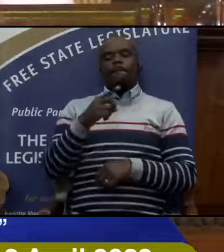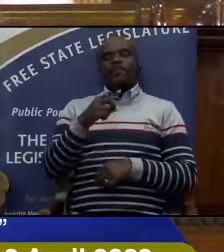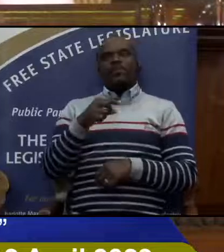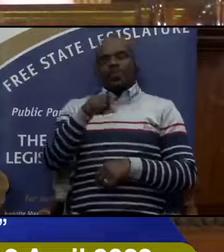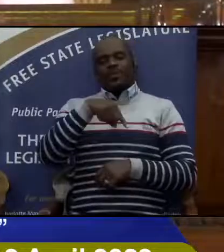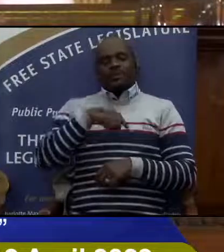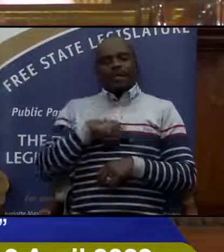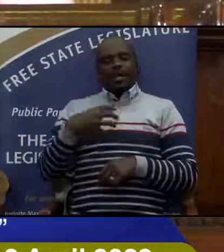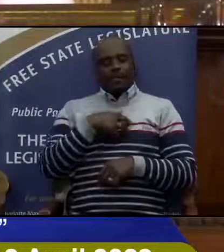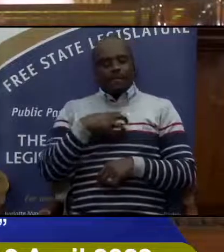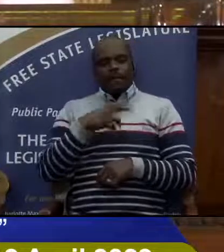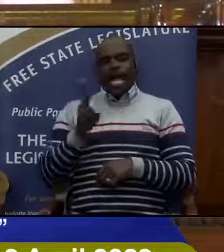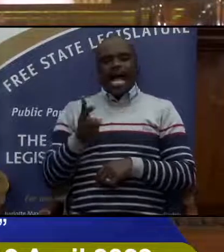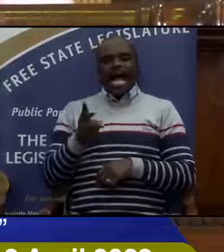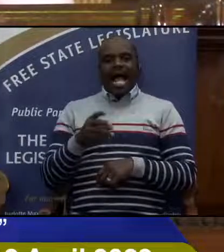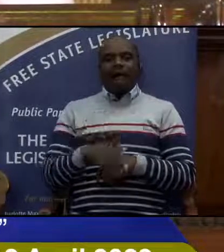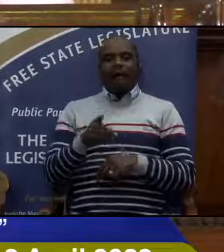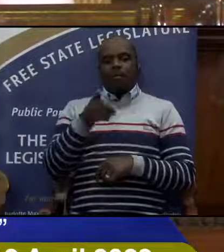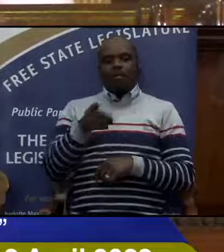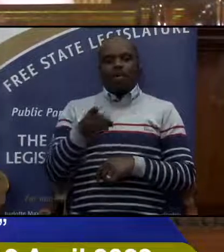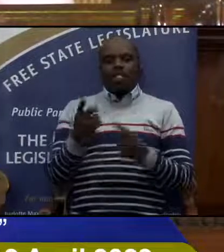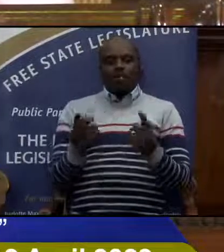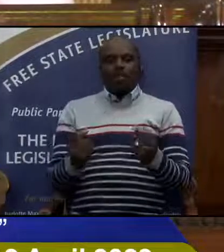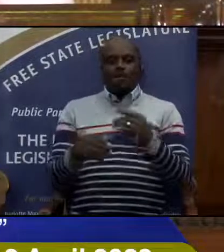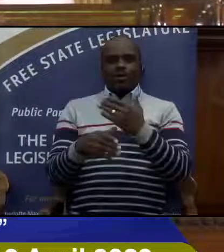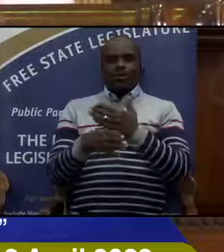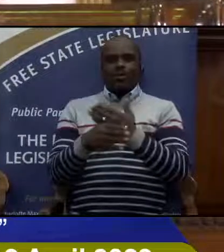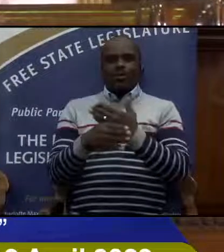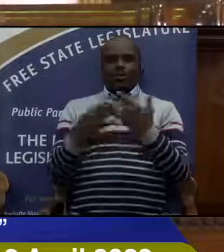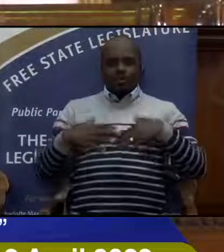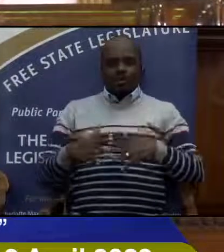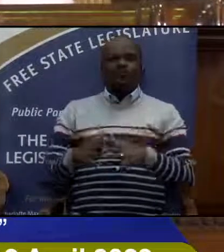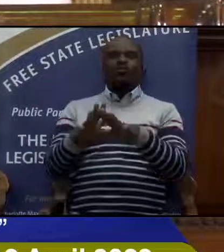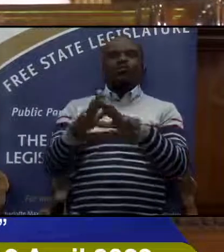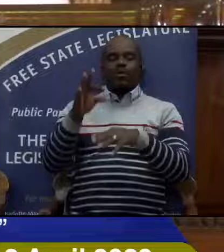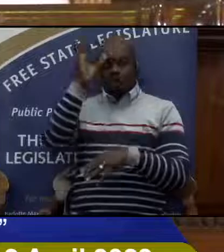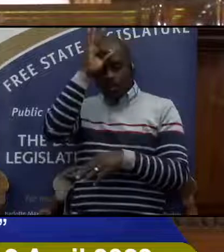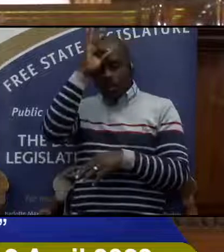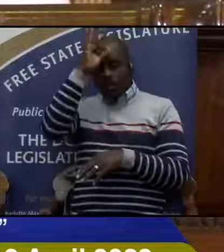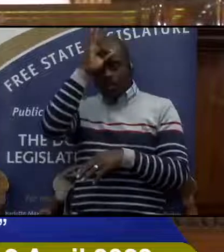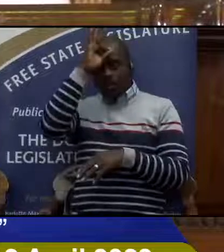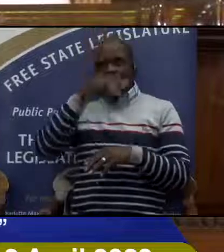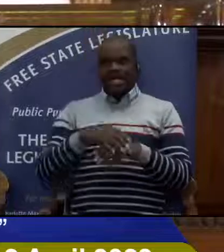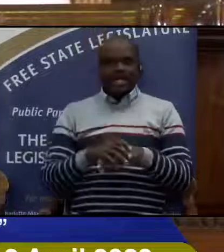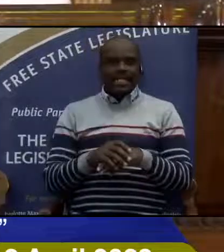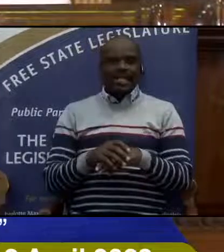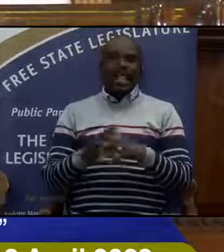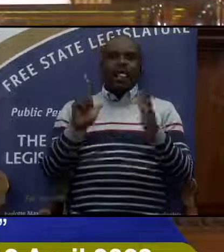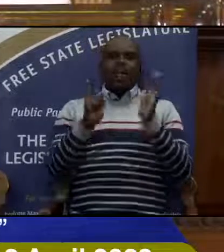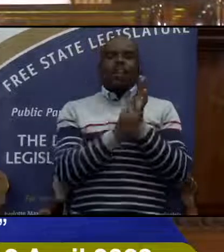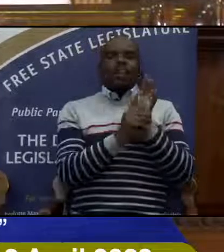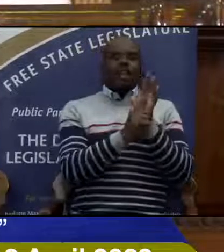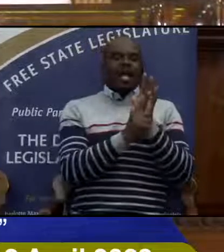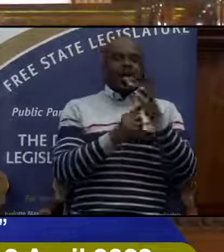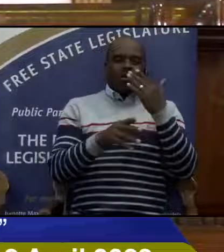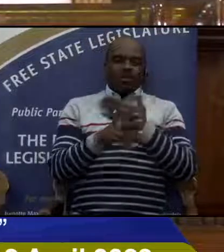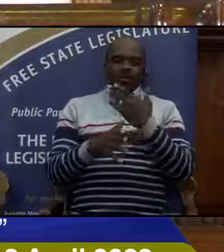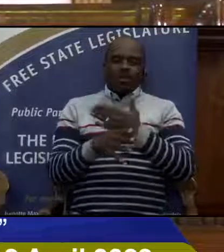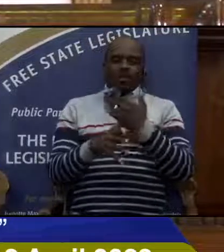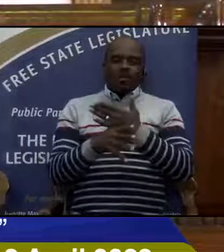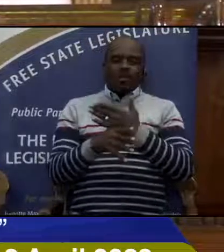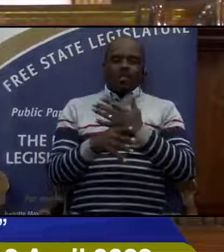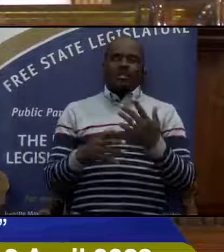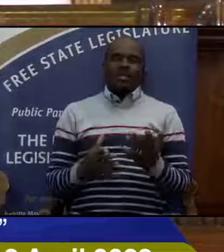better working relations between police and the judiciary to deal with low levels of successful